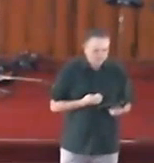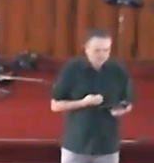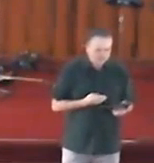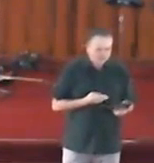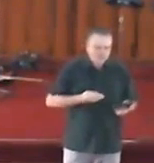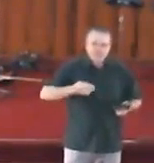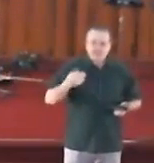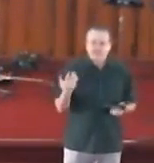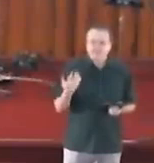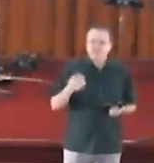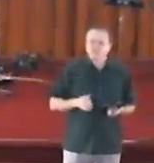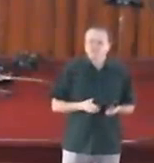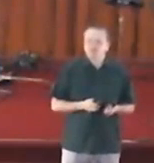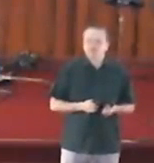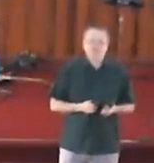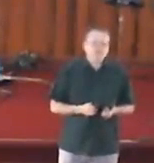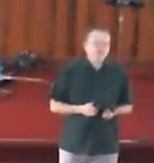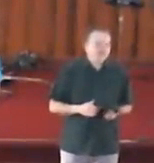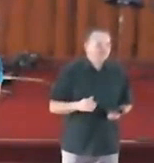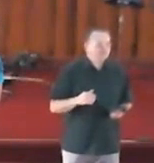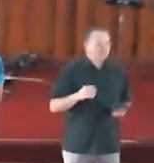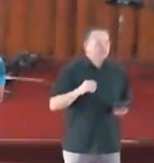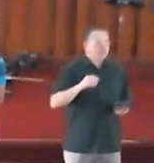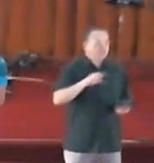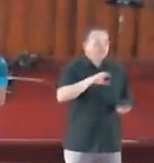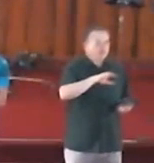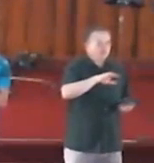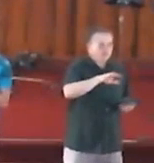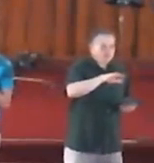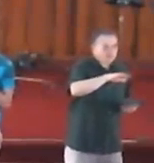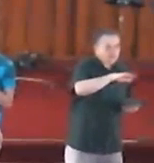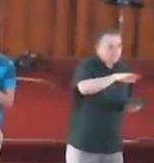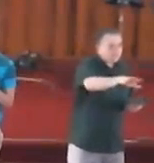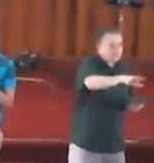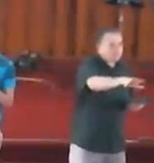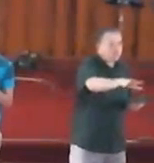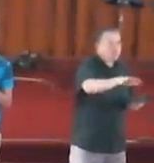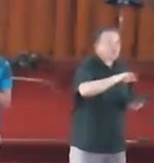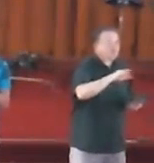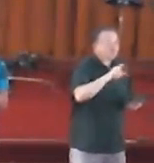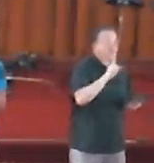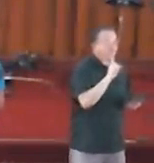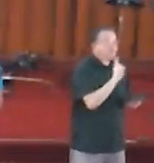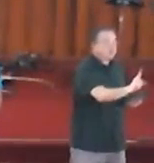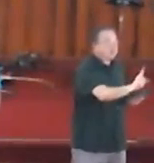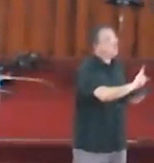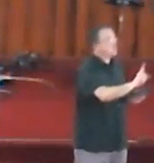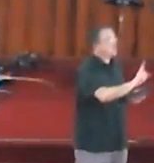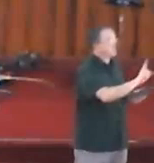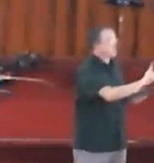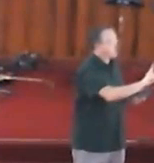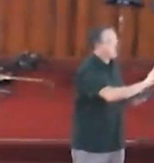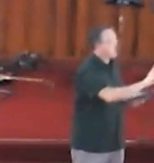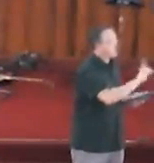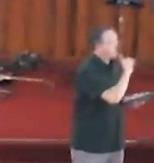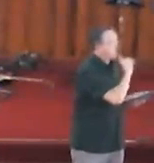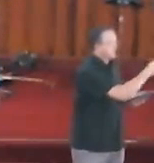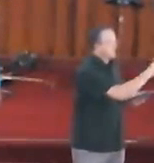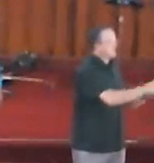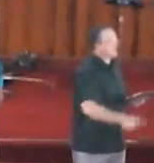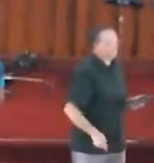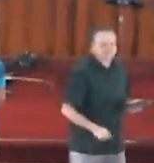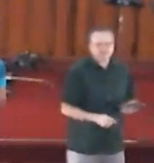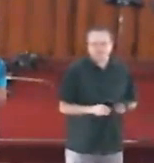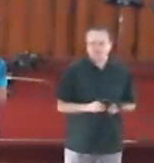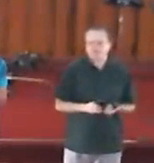primitive church. En Hechos capítulo 4 hay un relato cuando los discípulos fueron prohibidos por el gobierno